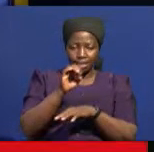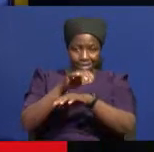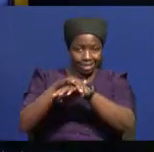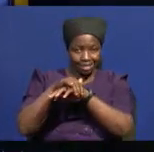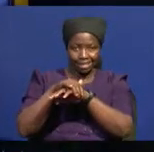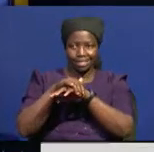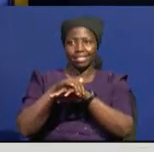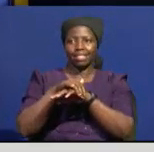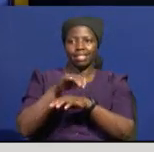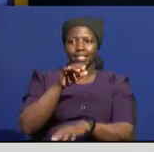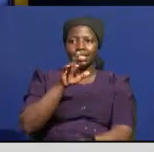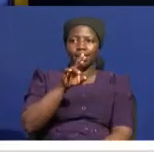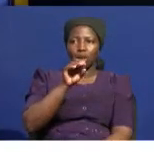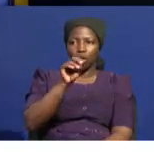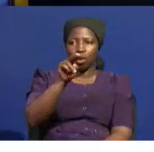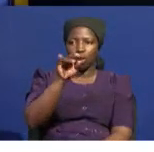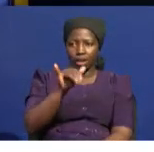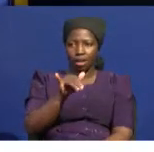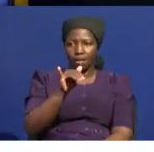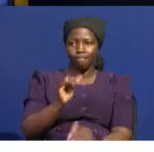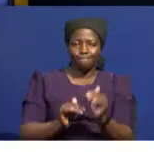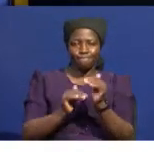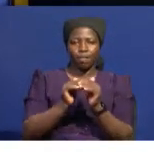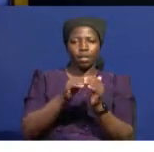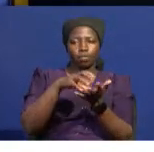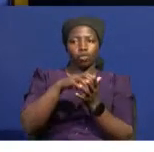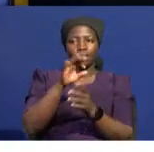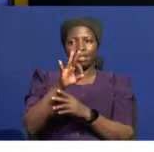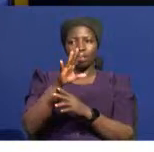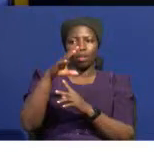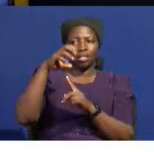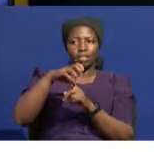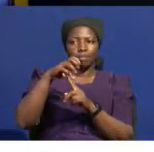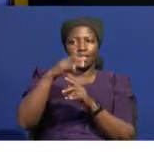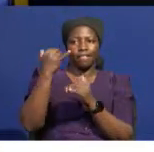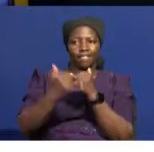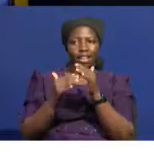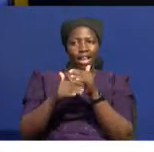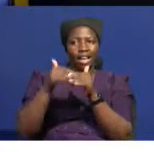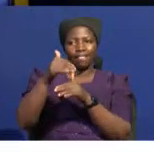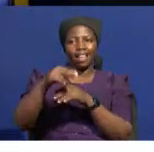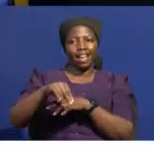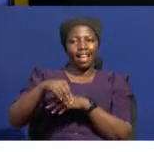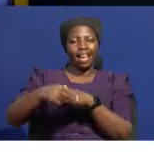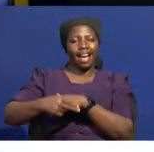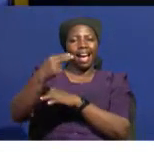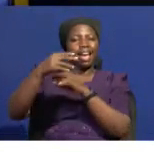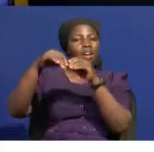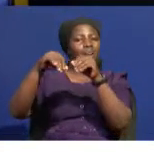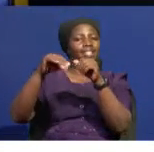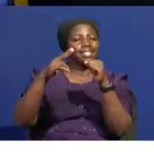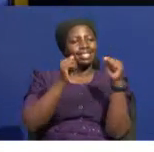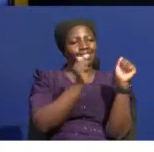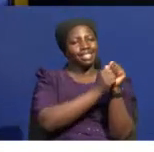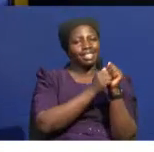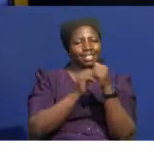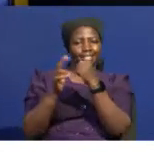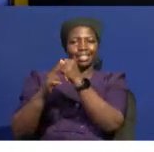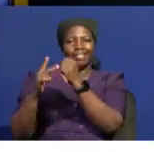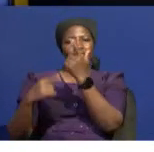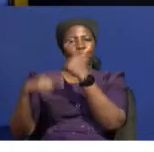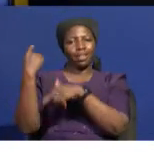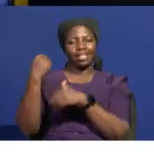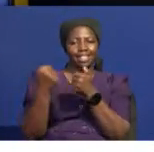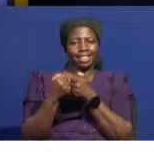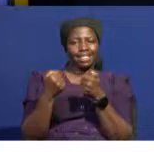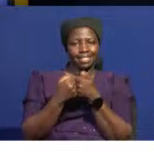Ronnie O'Sullivan reached his third tour championship final after a high-quality 10-7 win over Gary Wilson